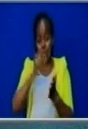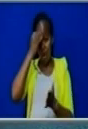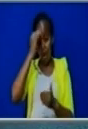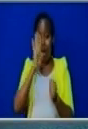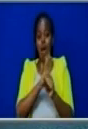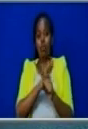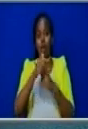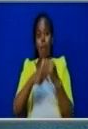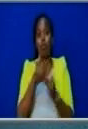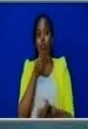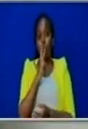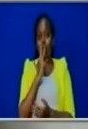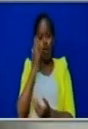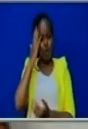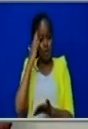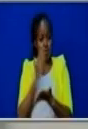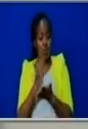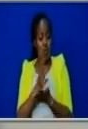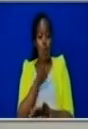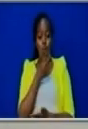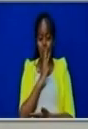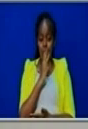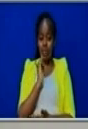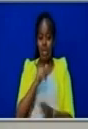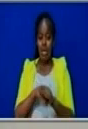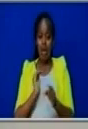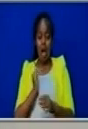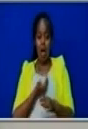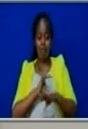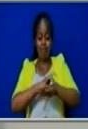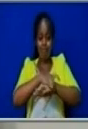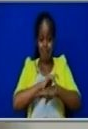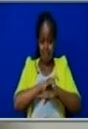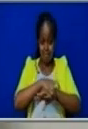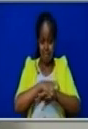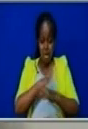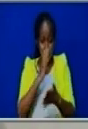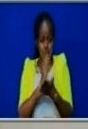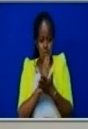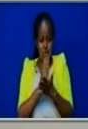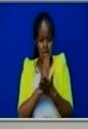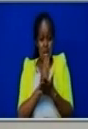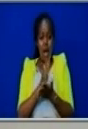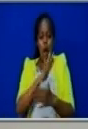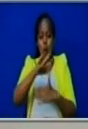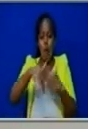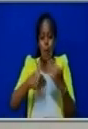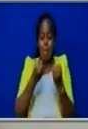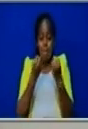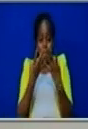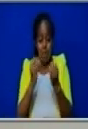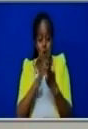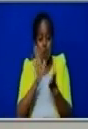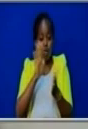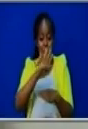much about water. Yes, you know that water, Yes. in our earth crust, water is the most abundant substance. It is. It